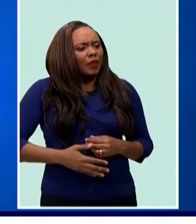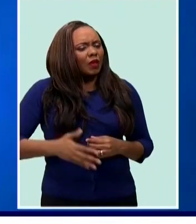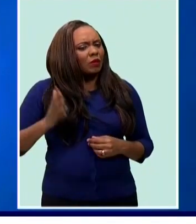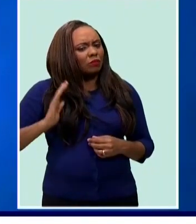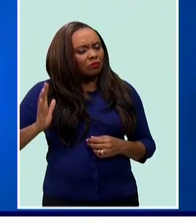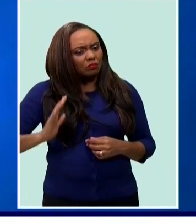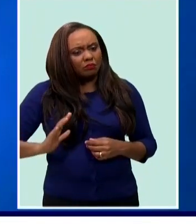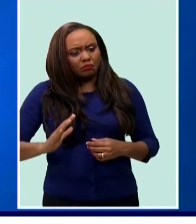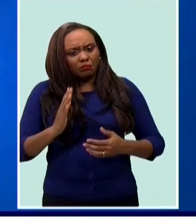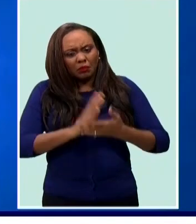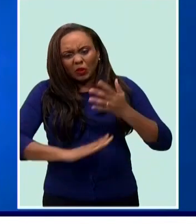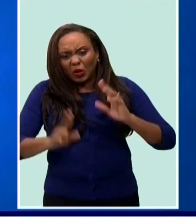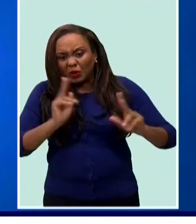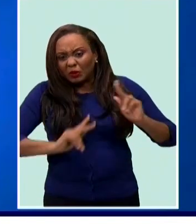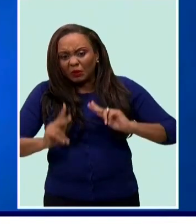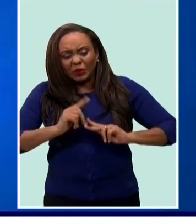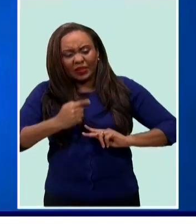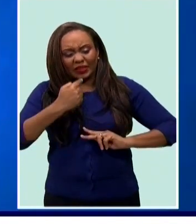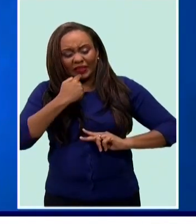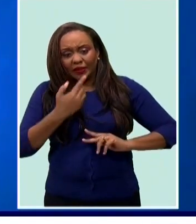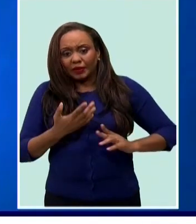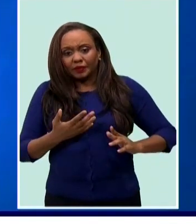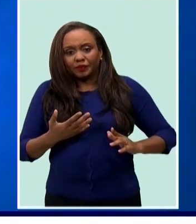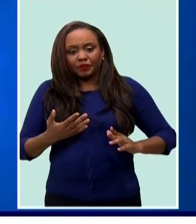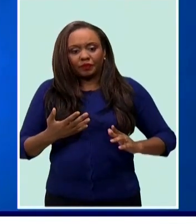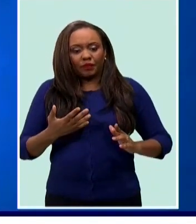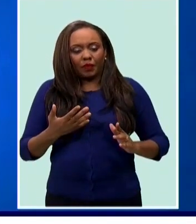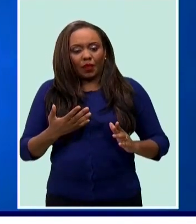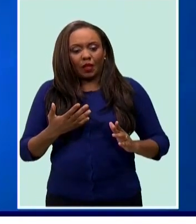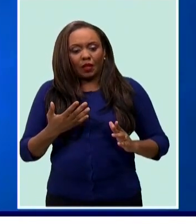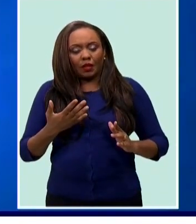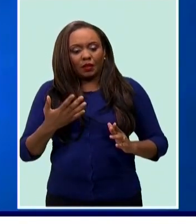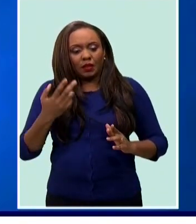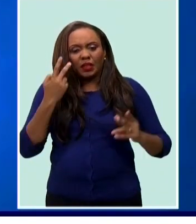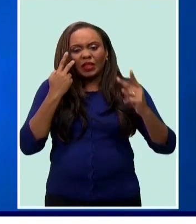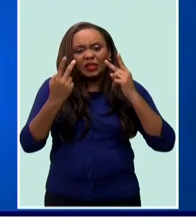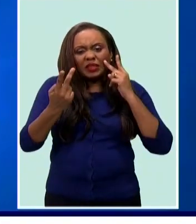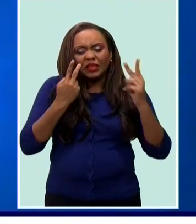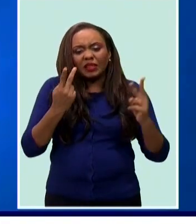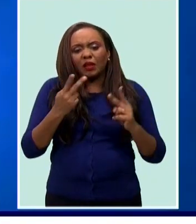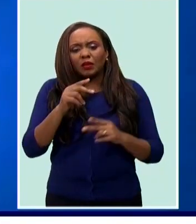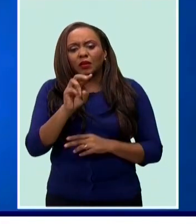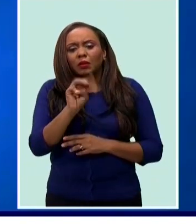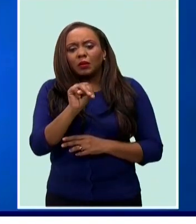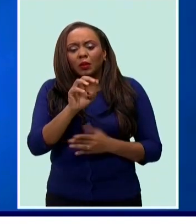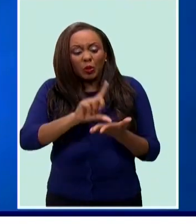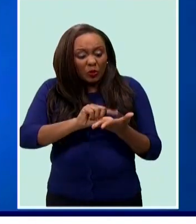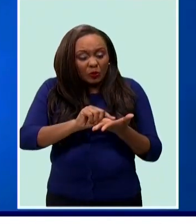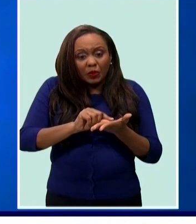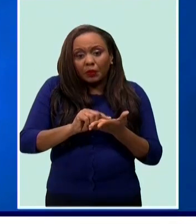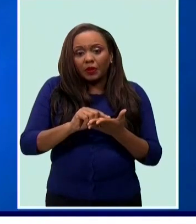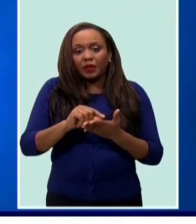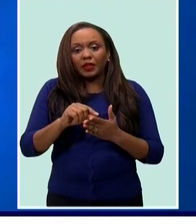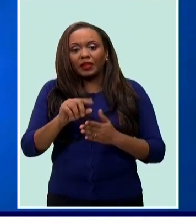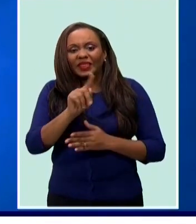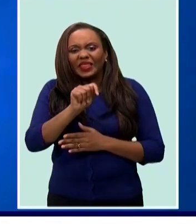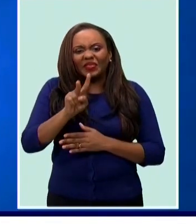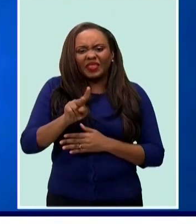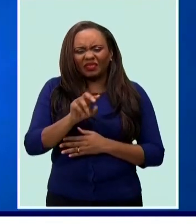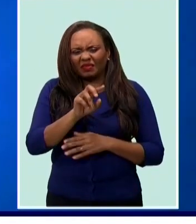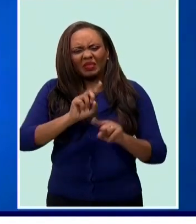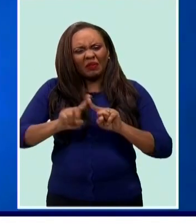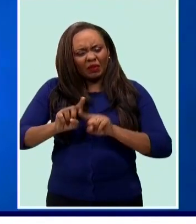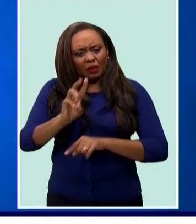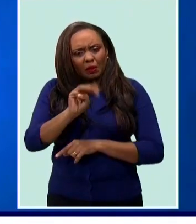time there were some studies that have been put forward in the media that suggested that there might have been some